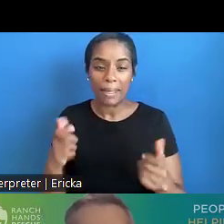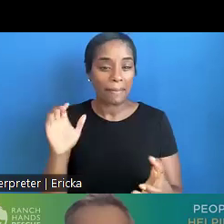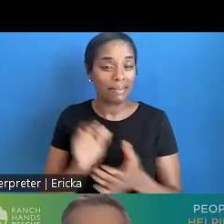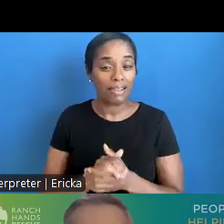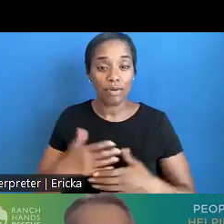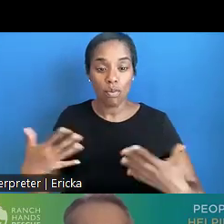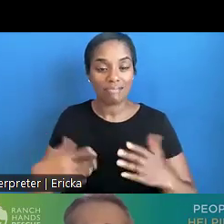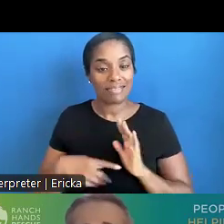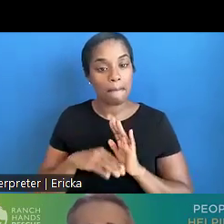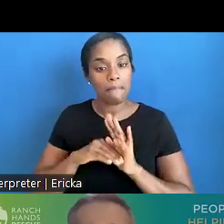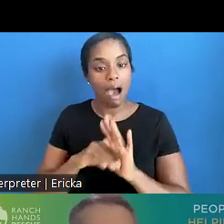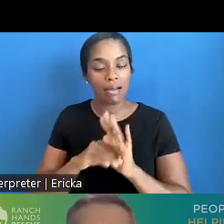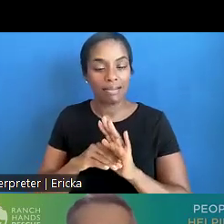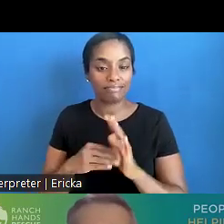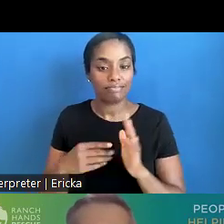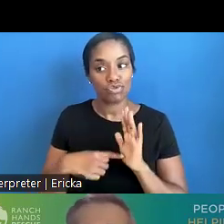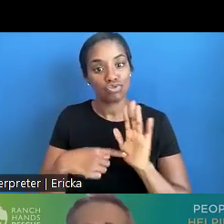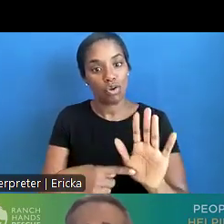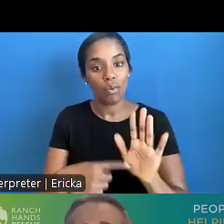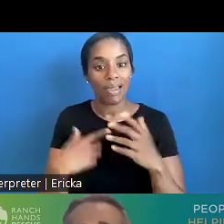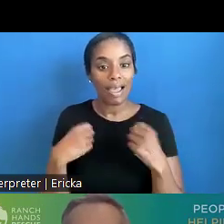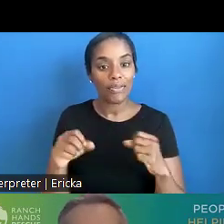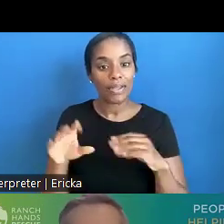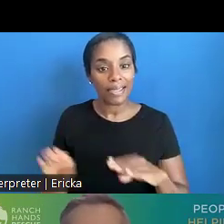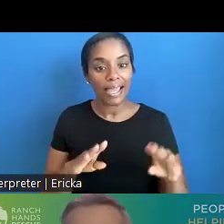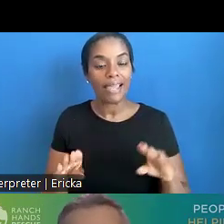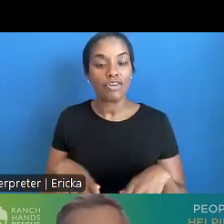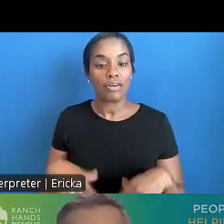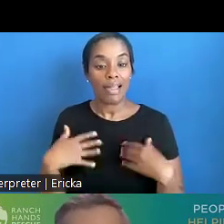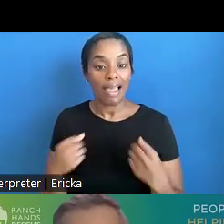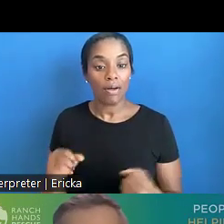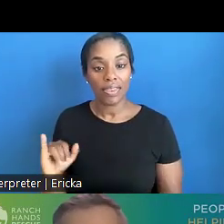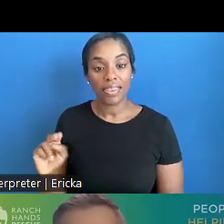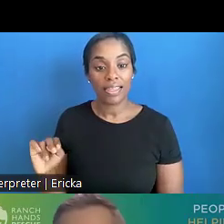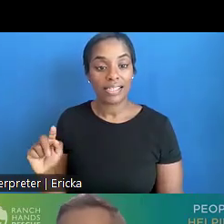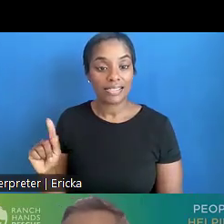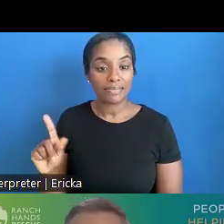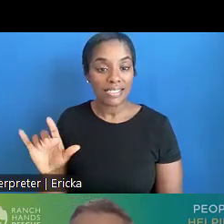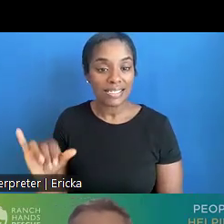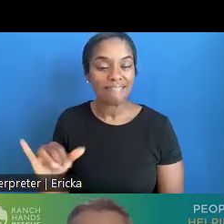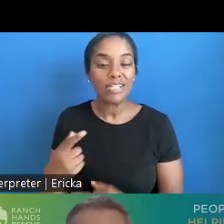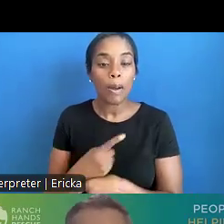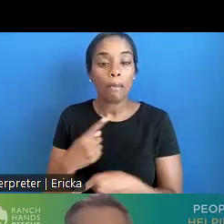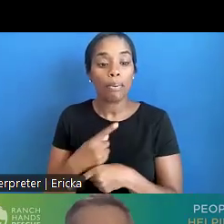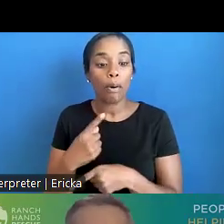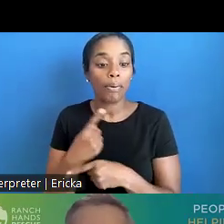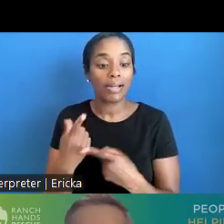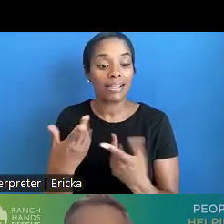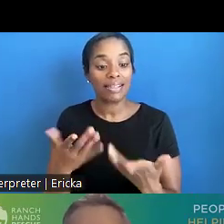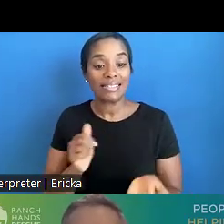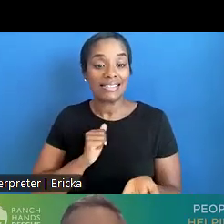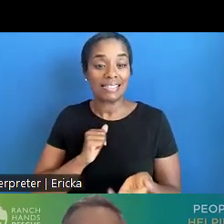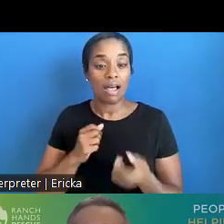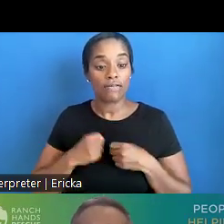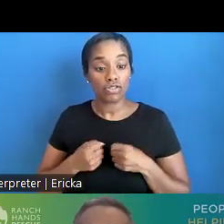modeling healthy behavior, modeling healthy intimacy, using appropriate self-disclosure. So, for example, healthy intimacy